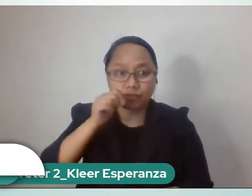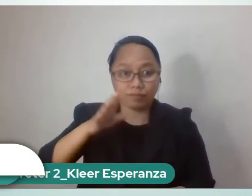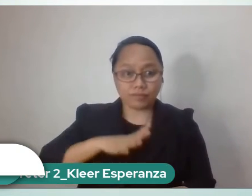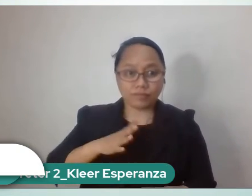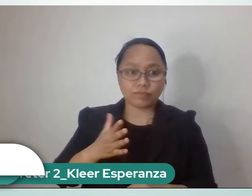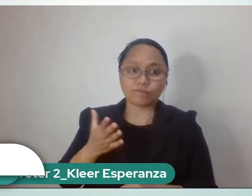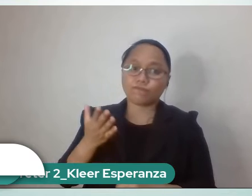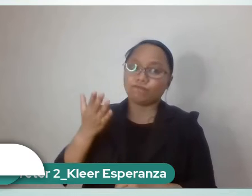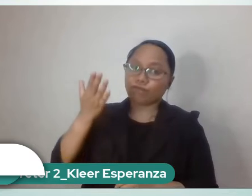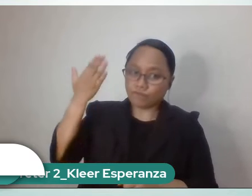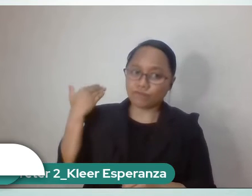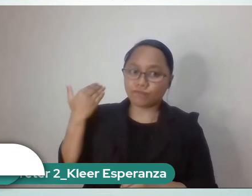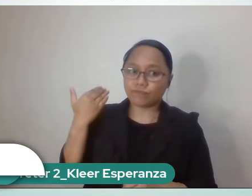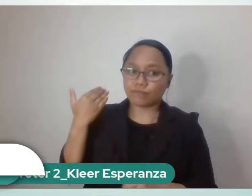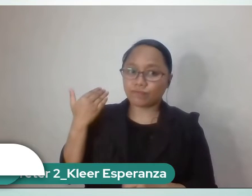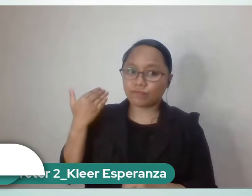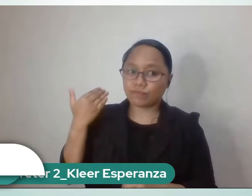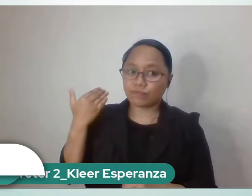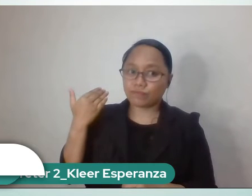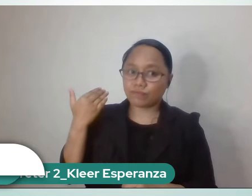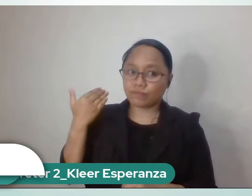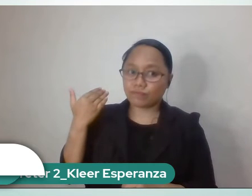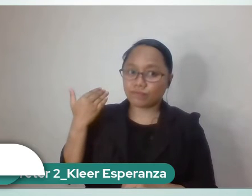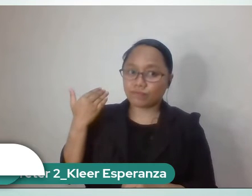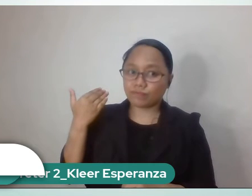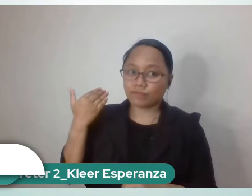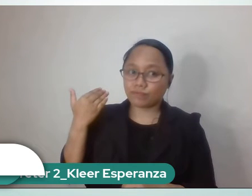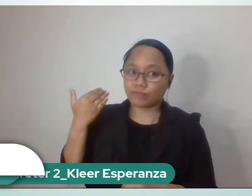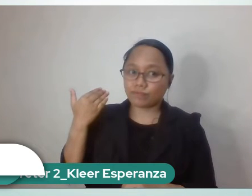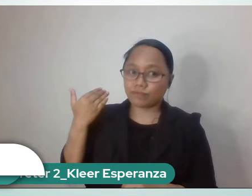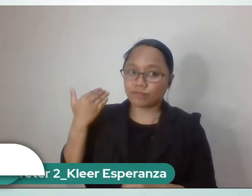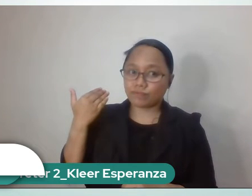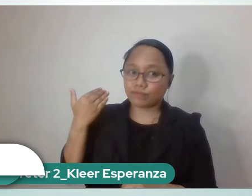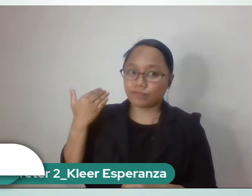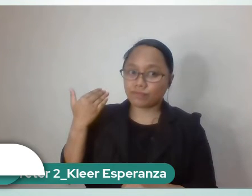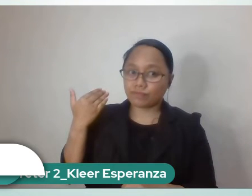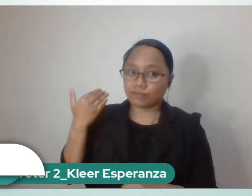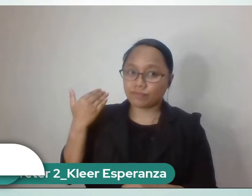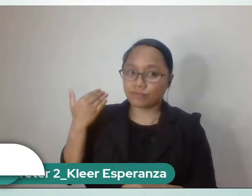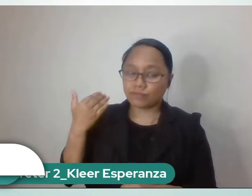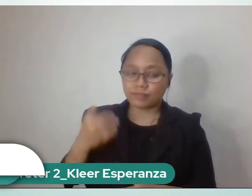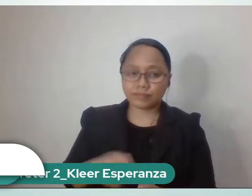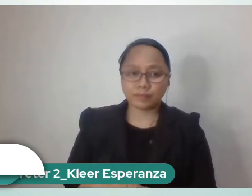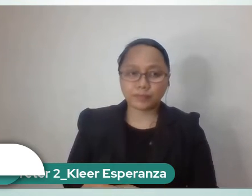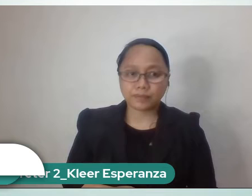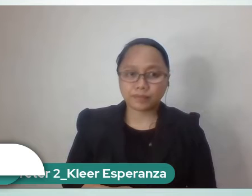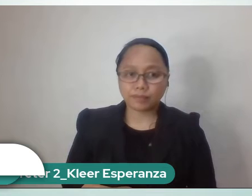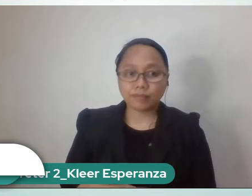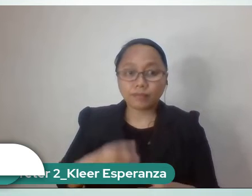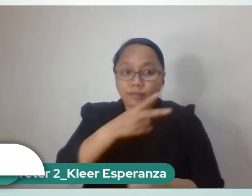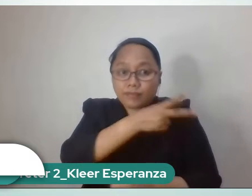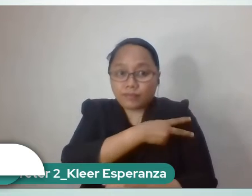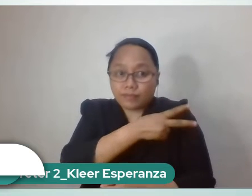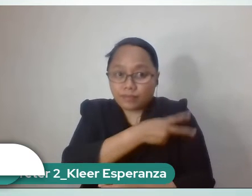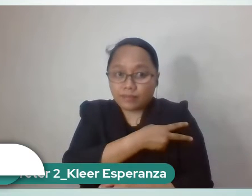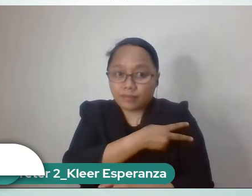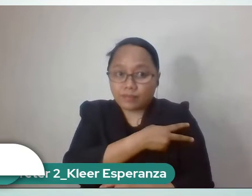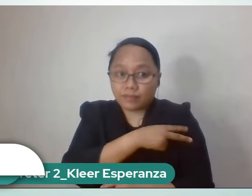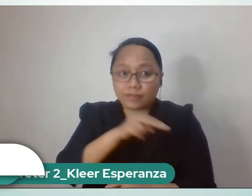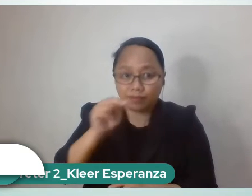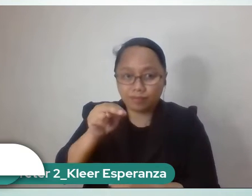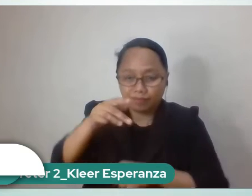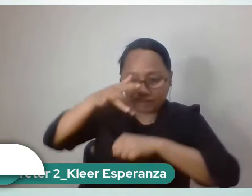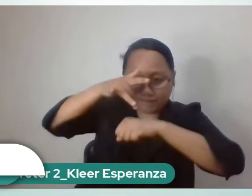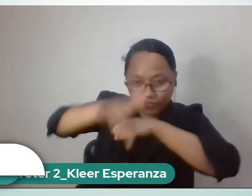before she gets the HPV infection. So vaccinate the women in an early